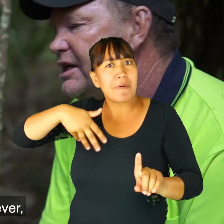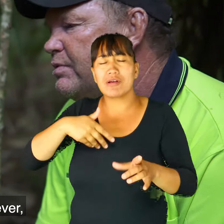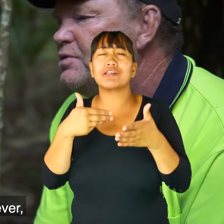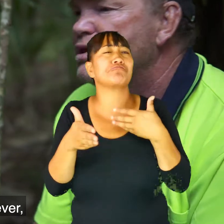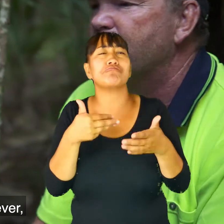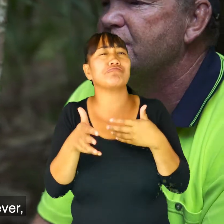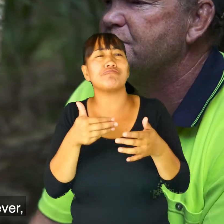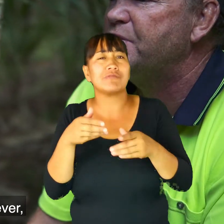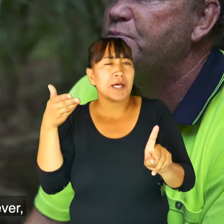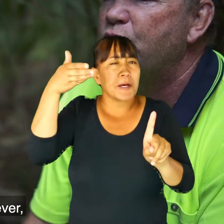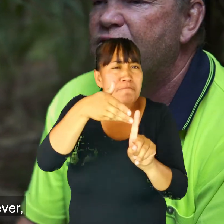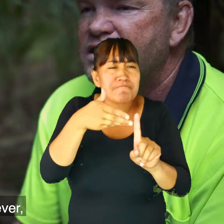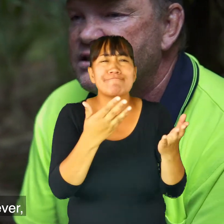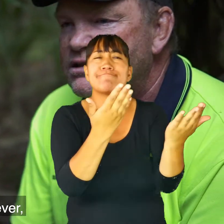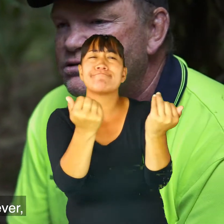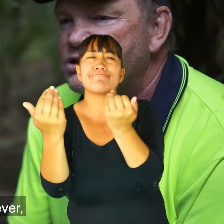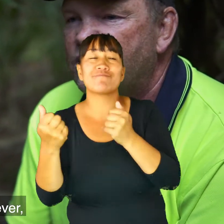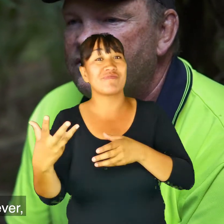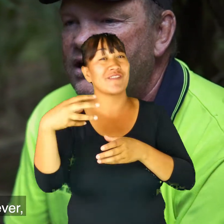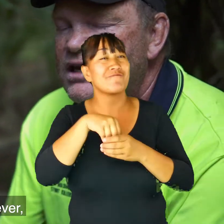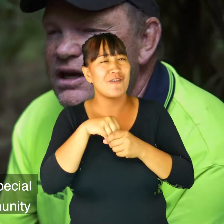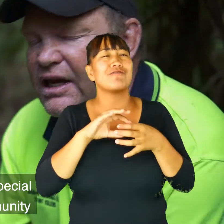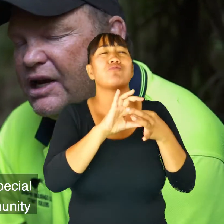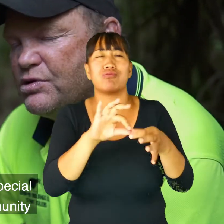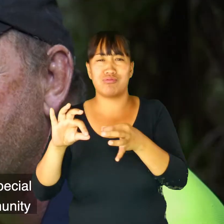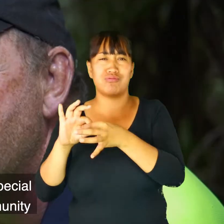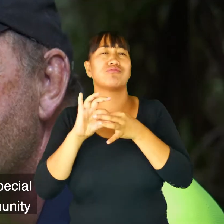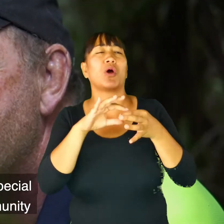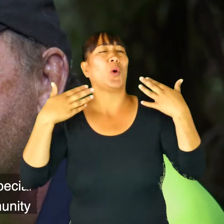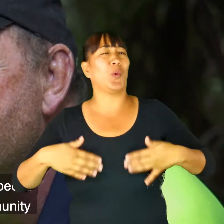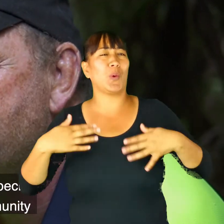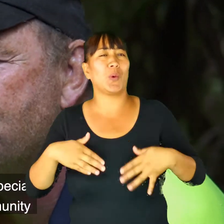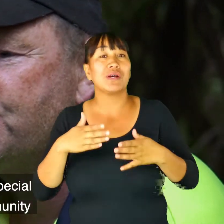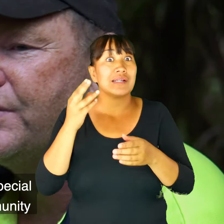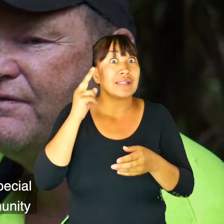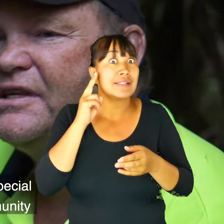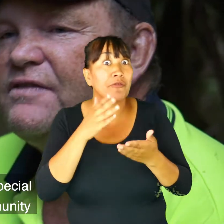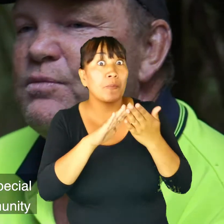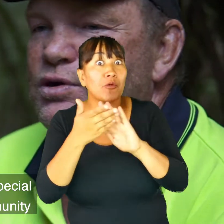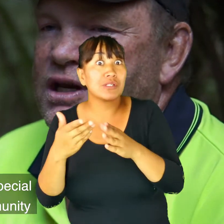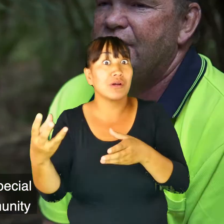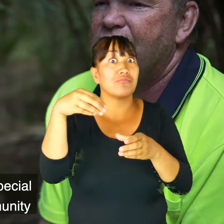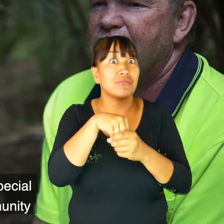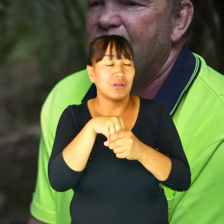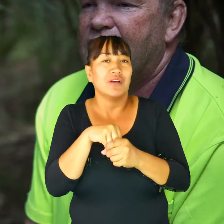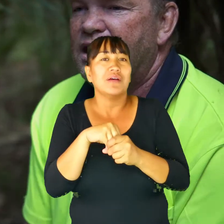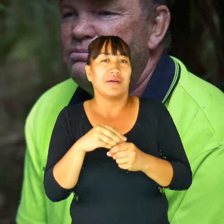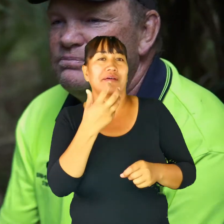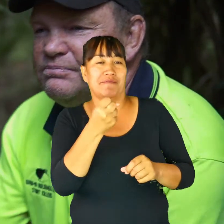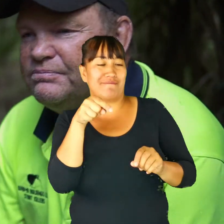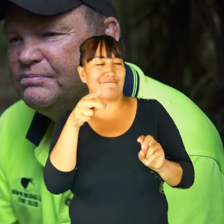it's an iwi, whether it's people with a vested interest or whatever. And it was very special to have a deaf community